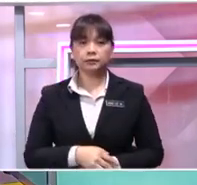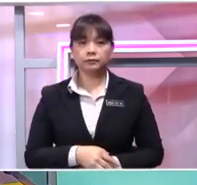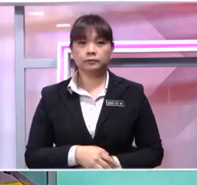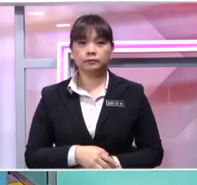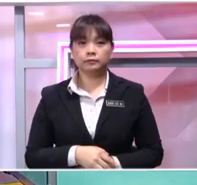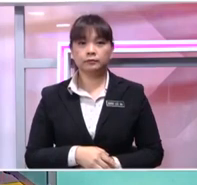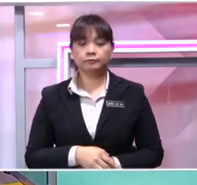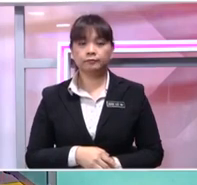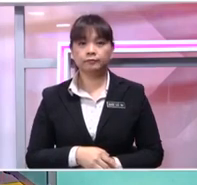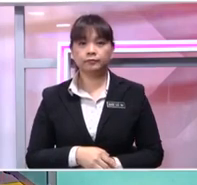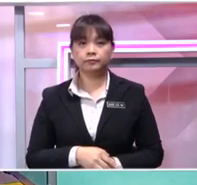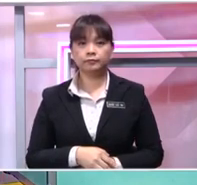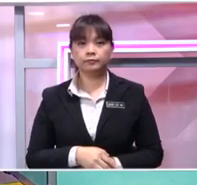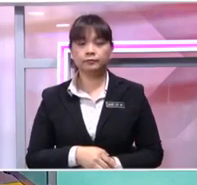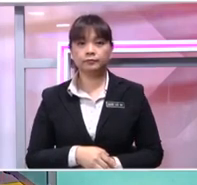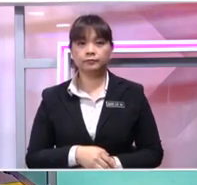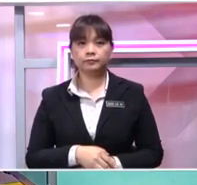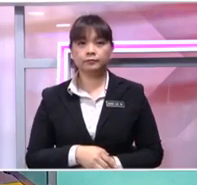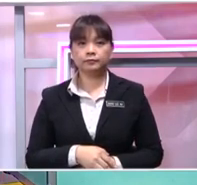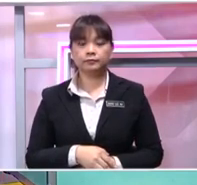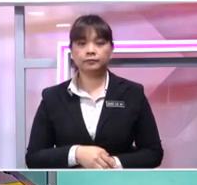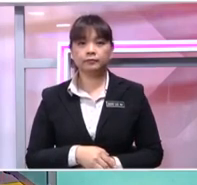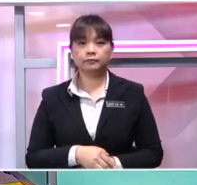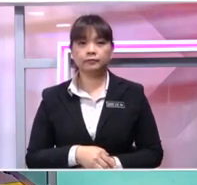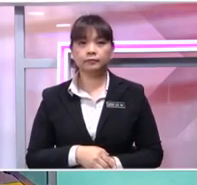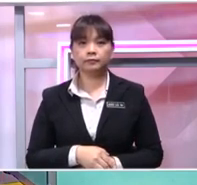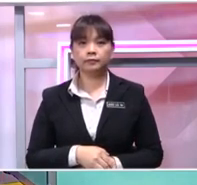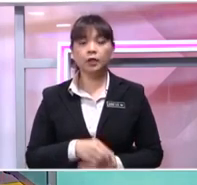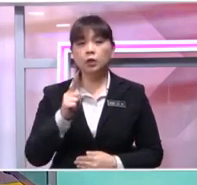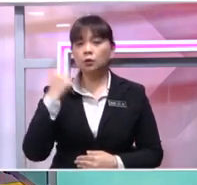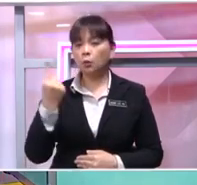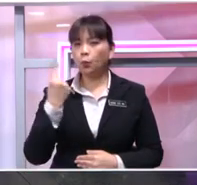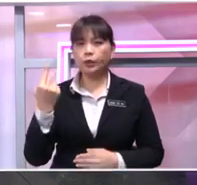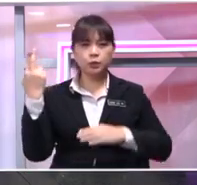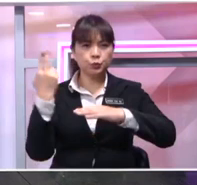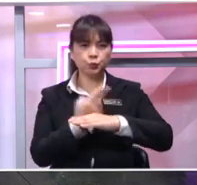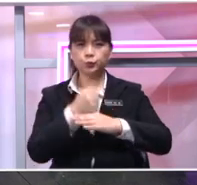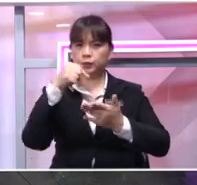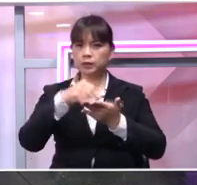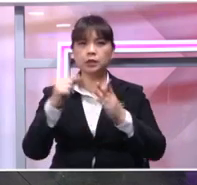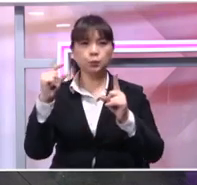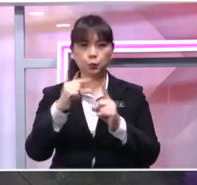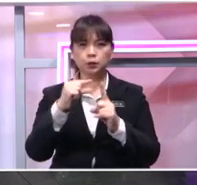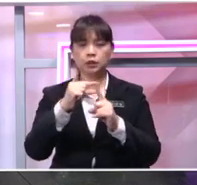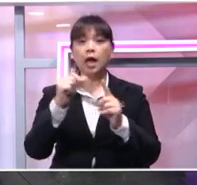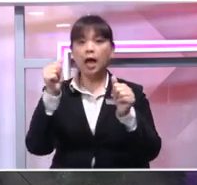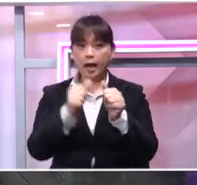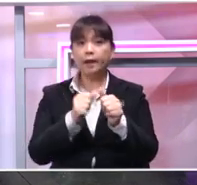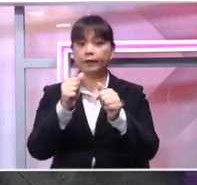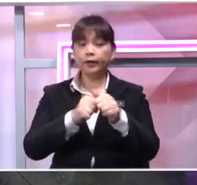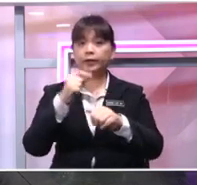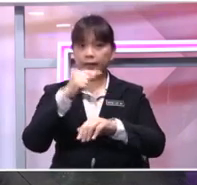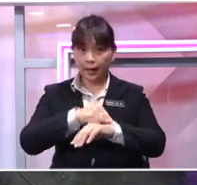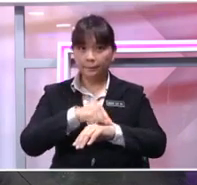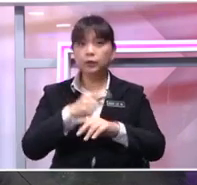information? Update. You want to update. You always use this word. Yep. Every time. Yes. If you want to update